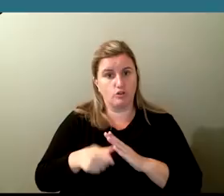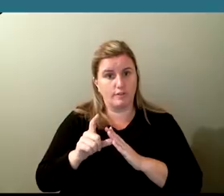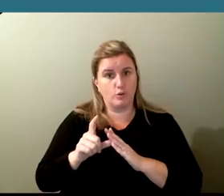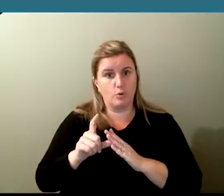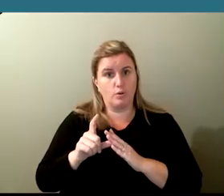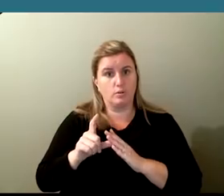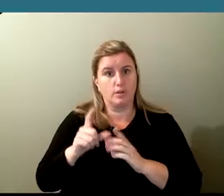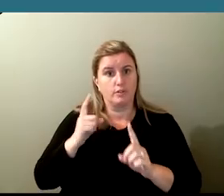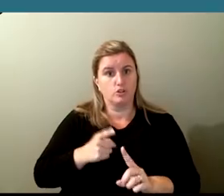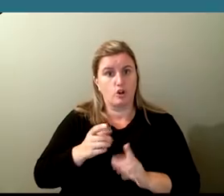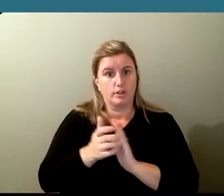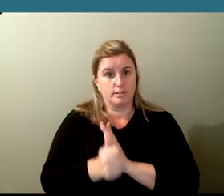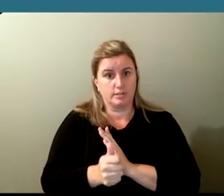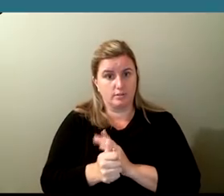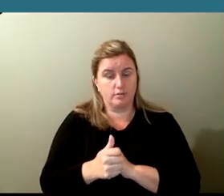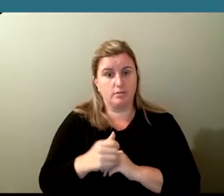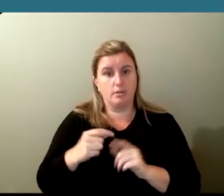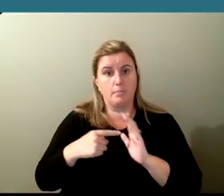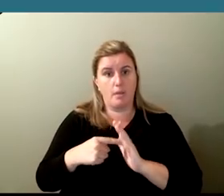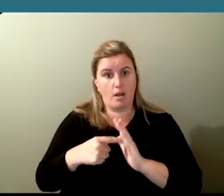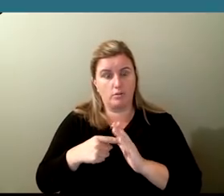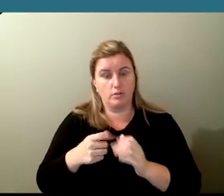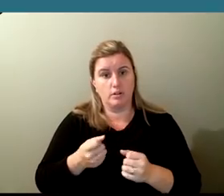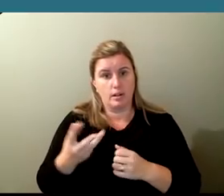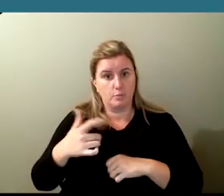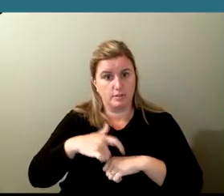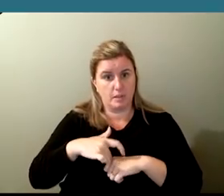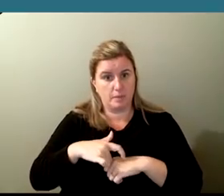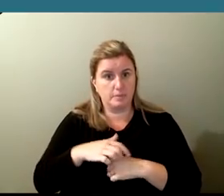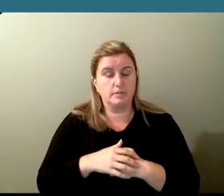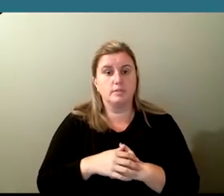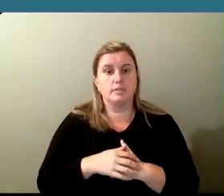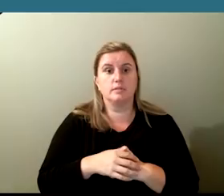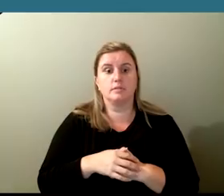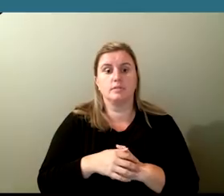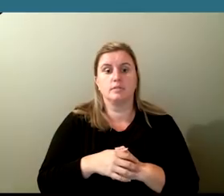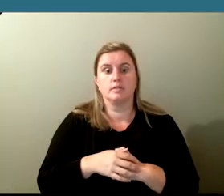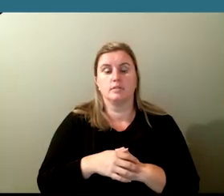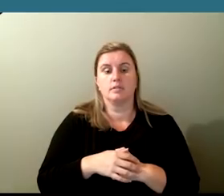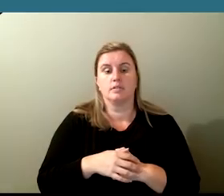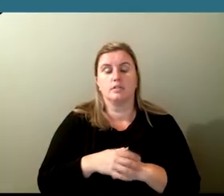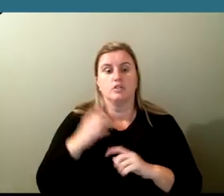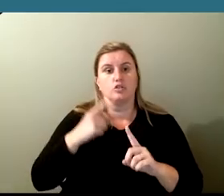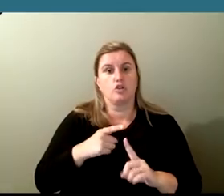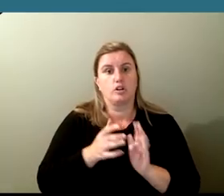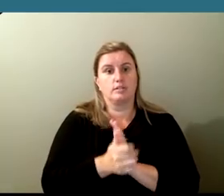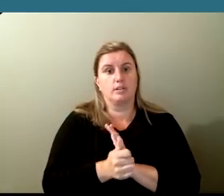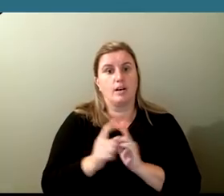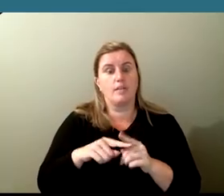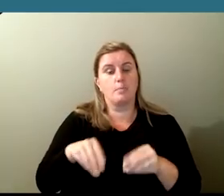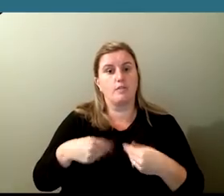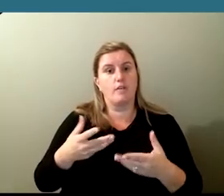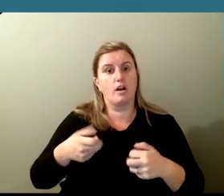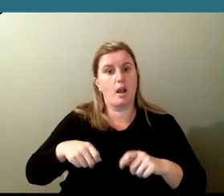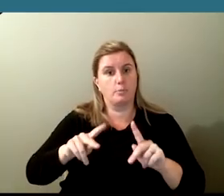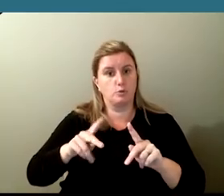the target skill, modeled a number of times the target skill, and then provided opportunities